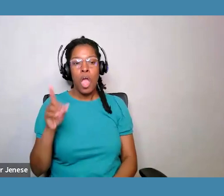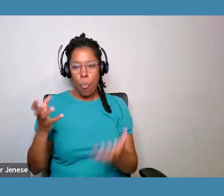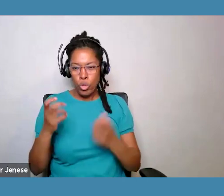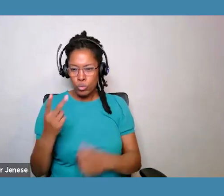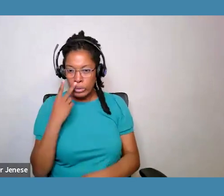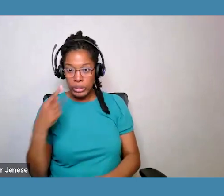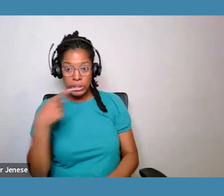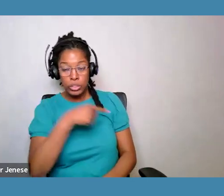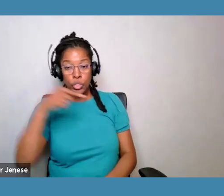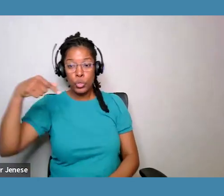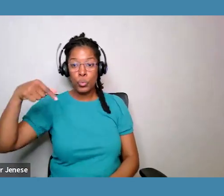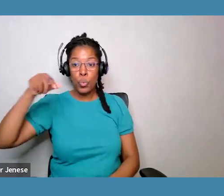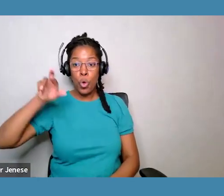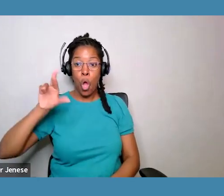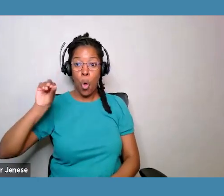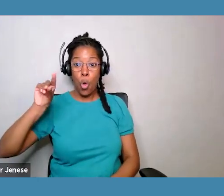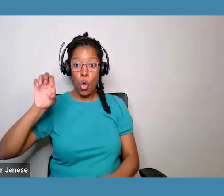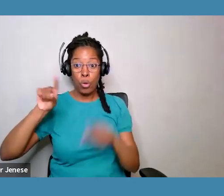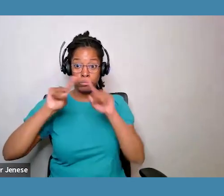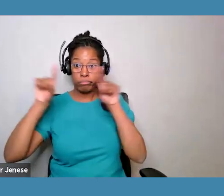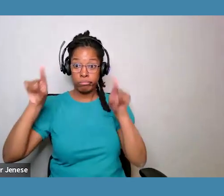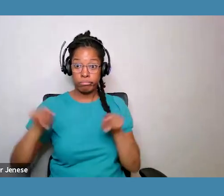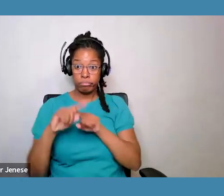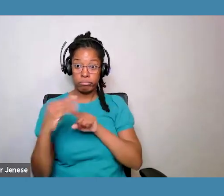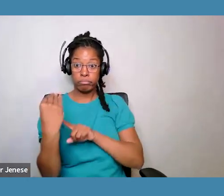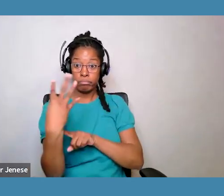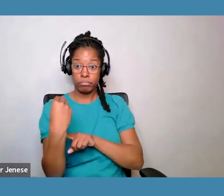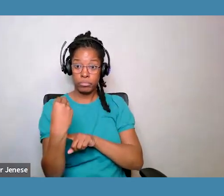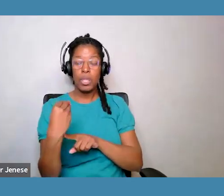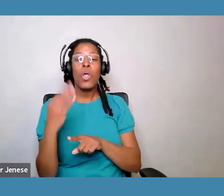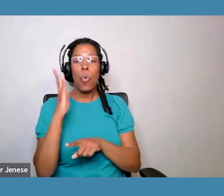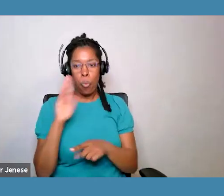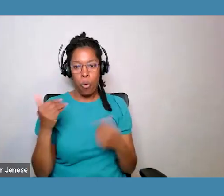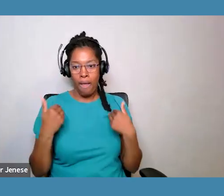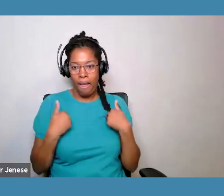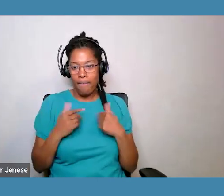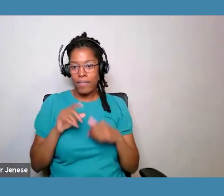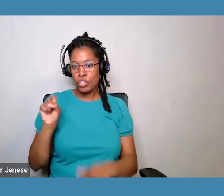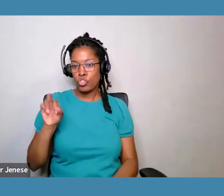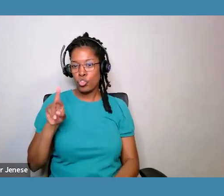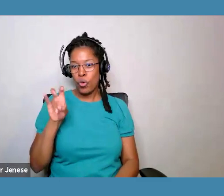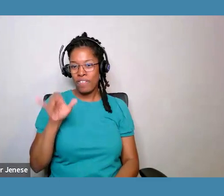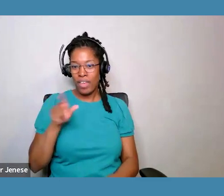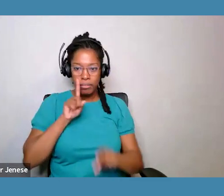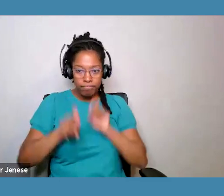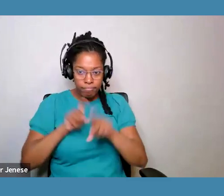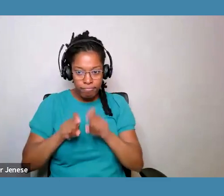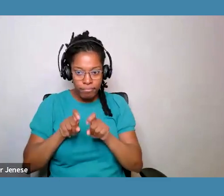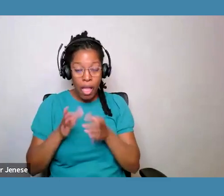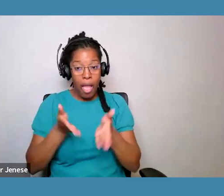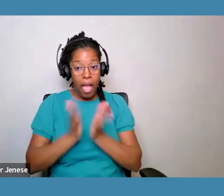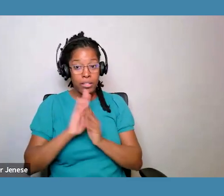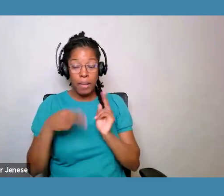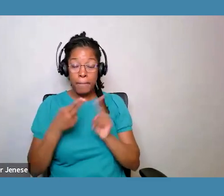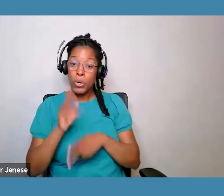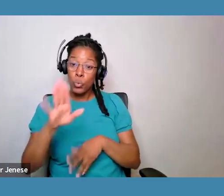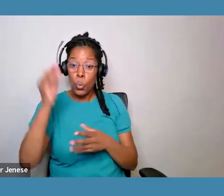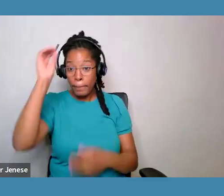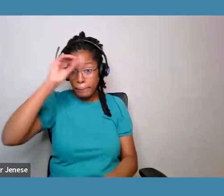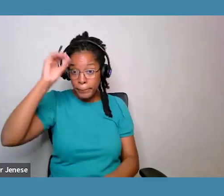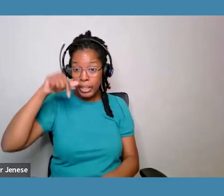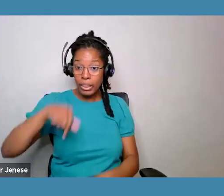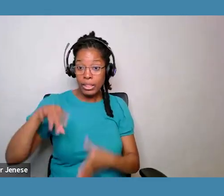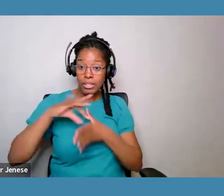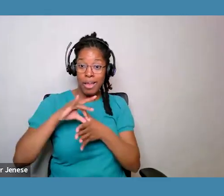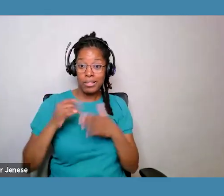the QR code on the screen. It will take you to a short survey asking for your opinion on the content presented today.